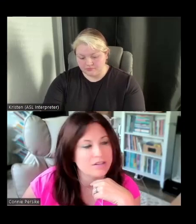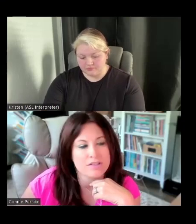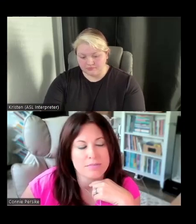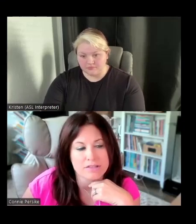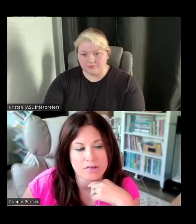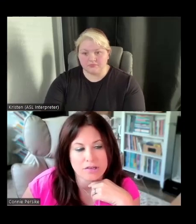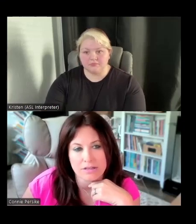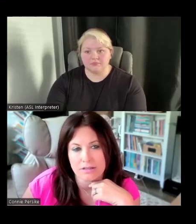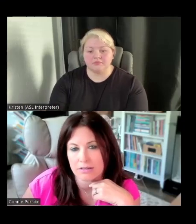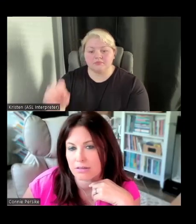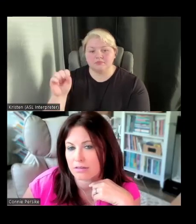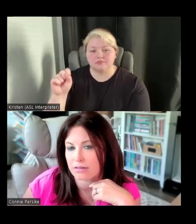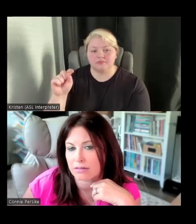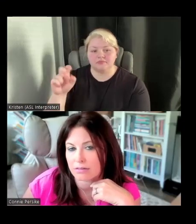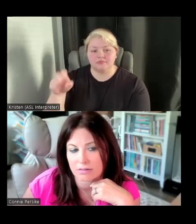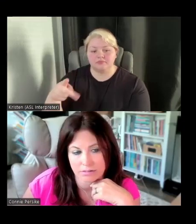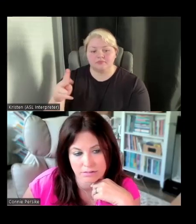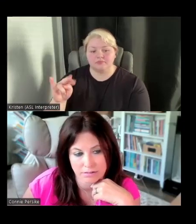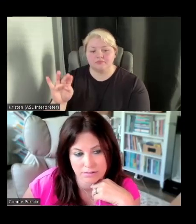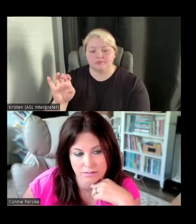Stephanie, can you see my screen?